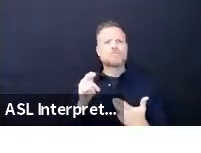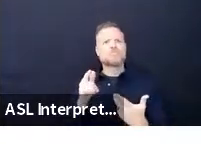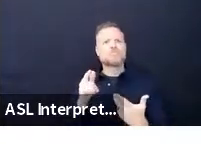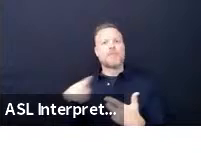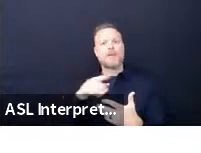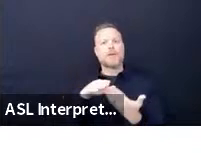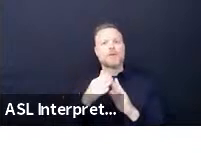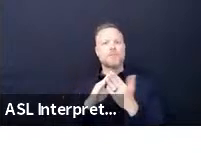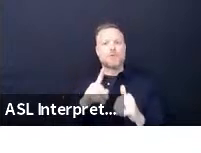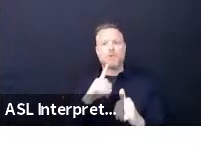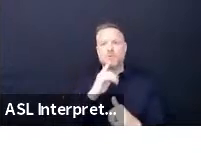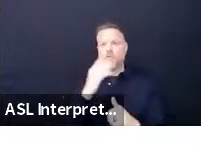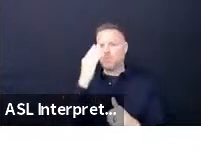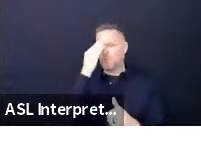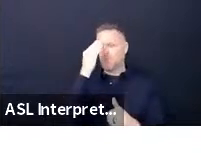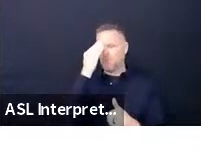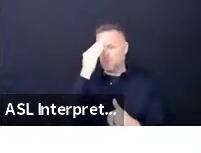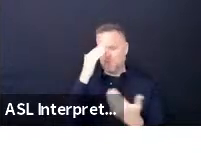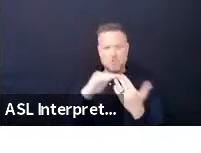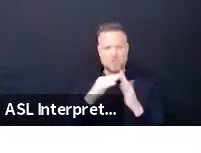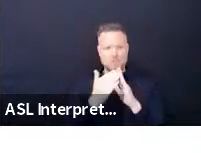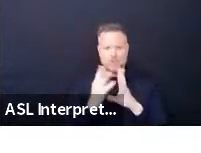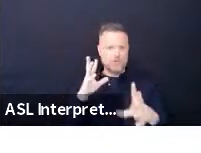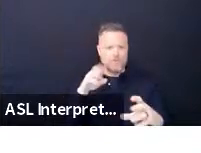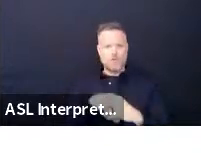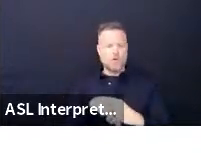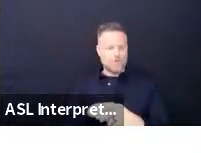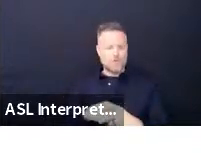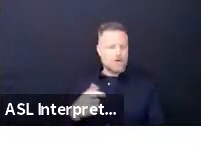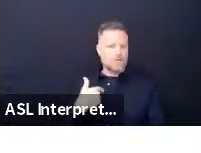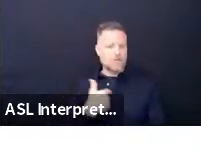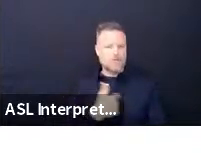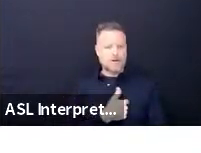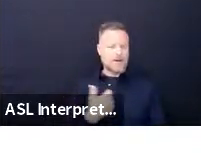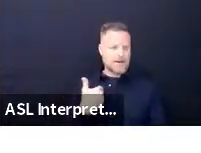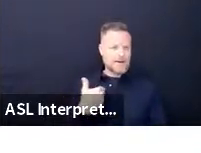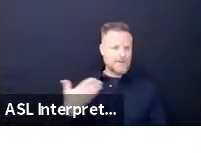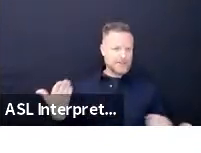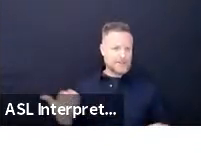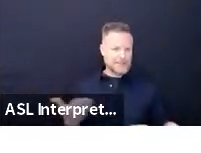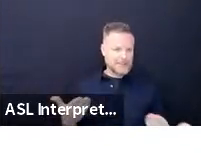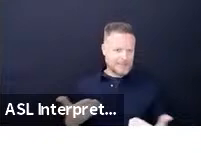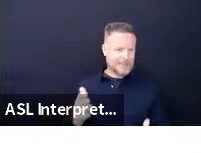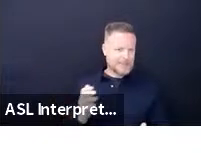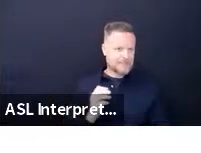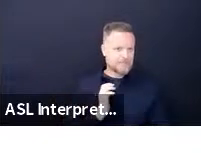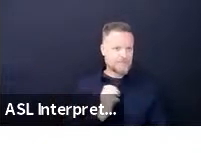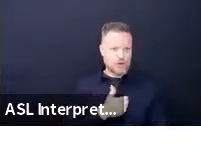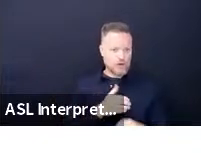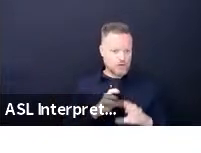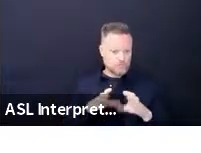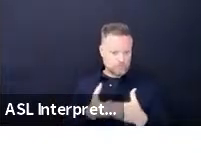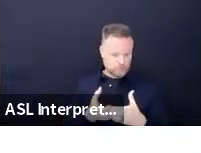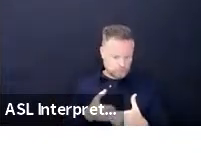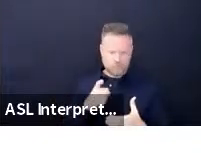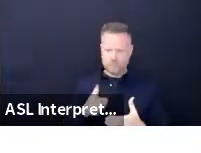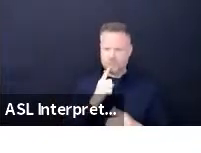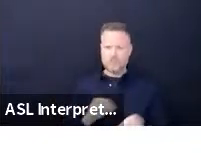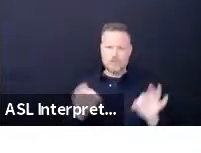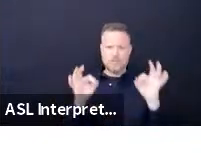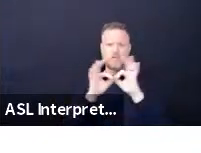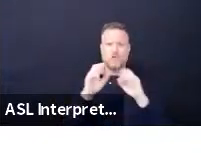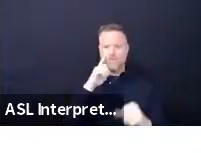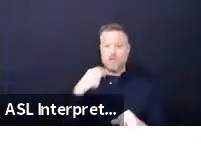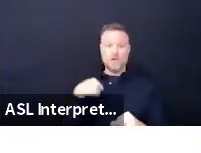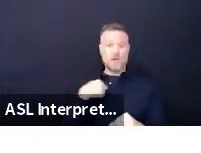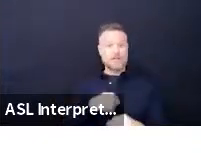awareness, involvement, and connections that we have within our COVID. And that's critically important because as we